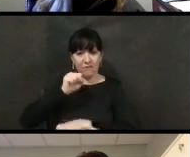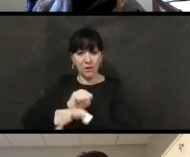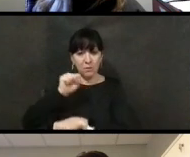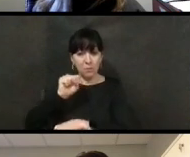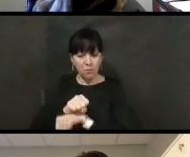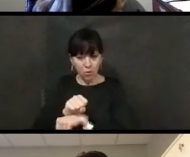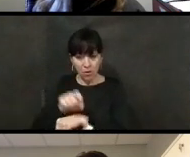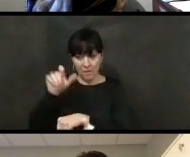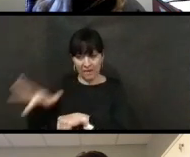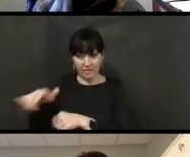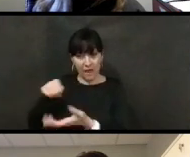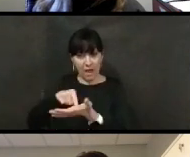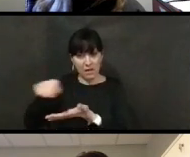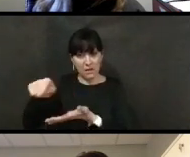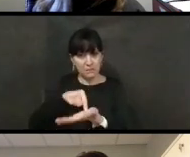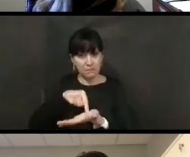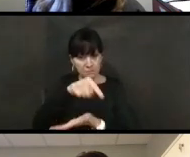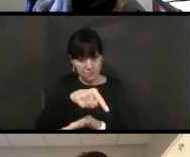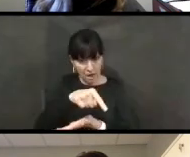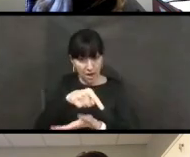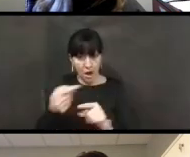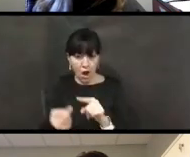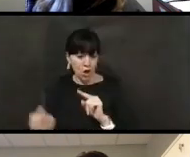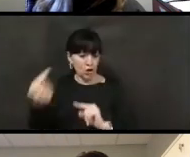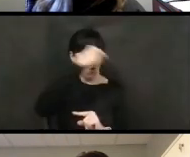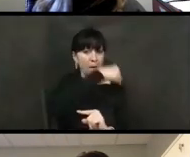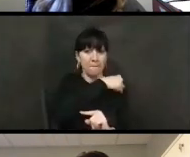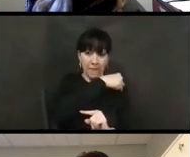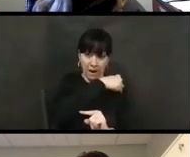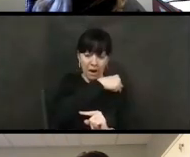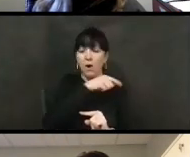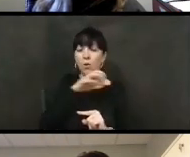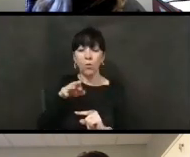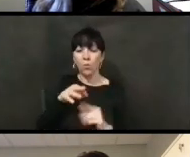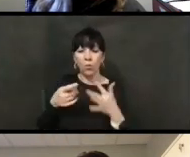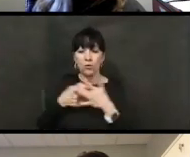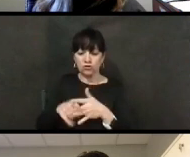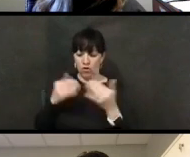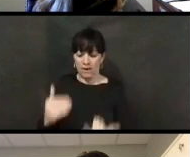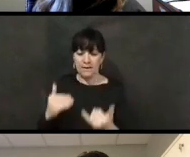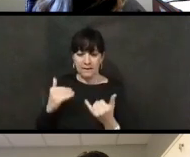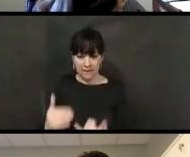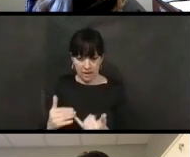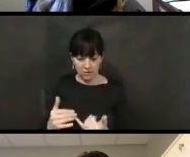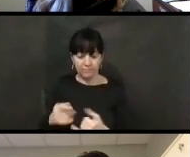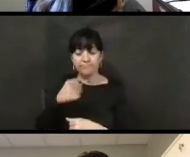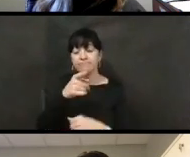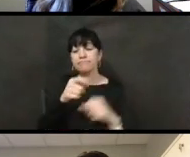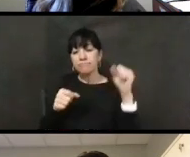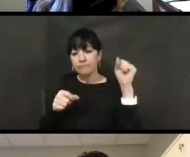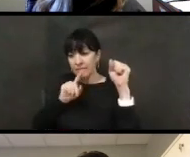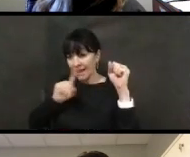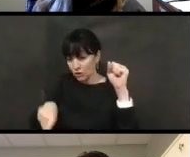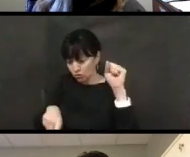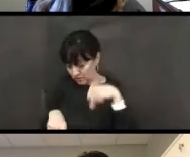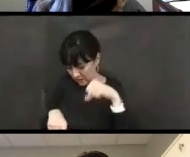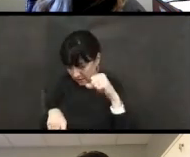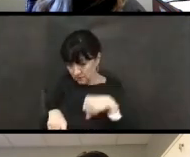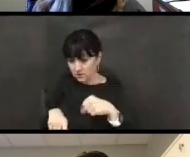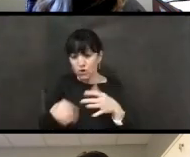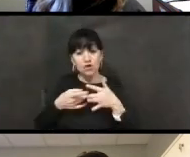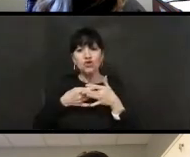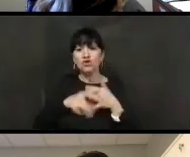So yes, payments will be retroactive to the week of March 15th, which is the week that the